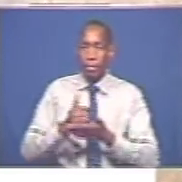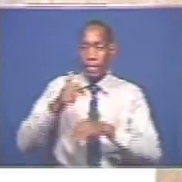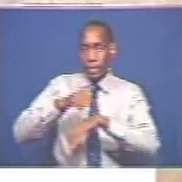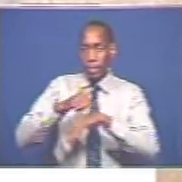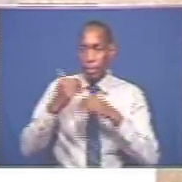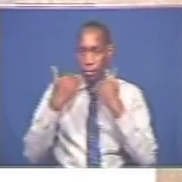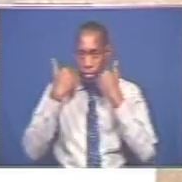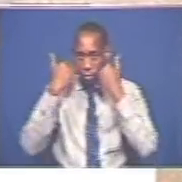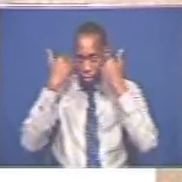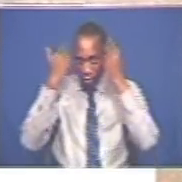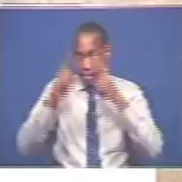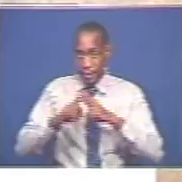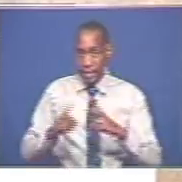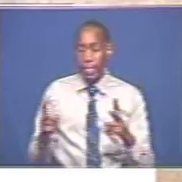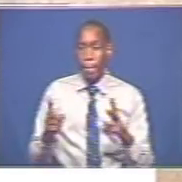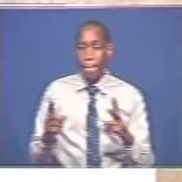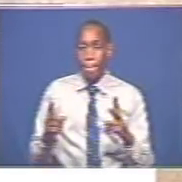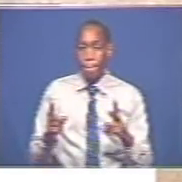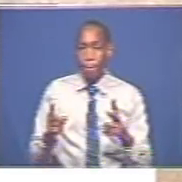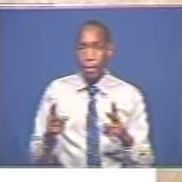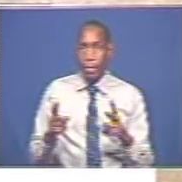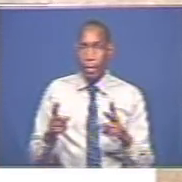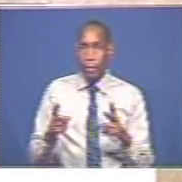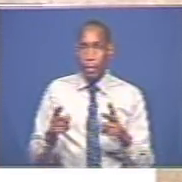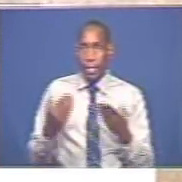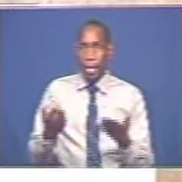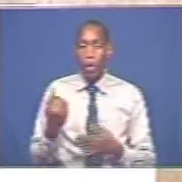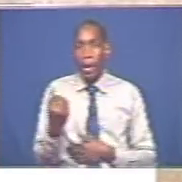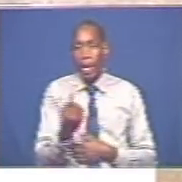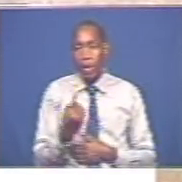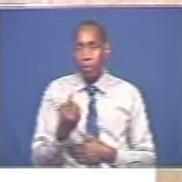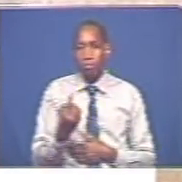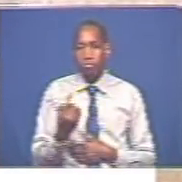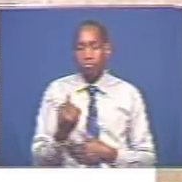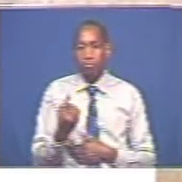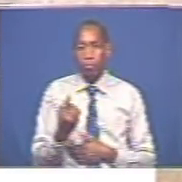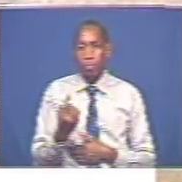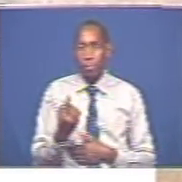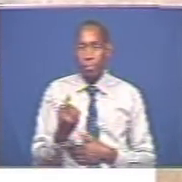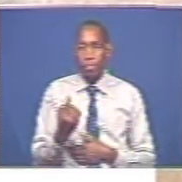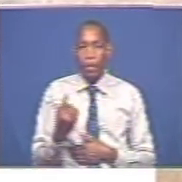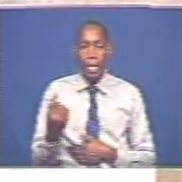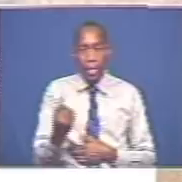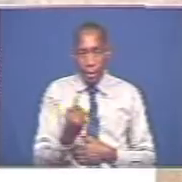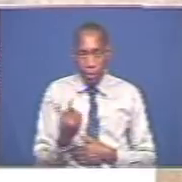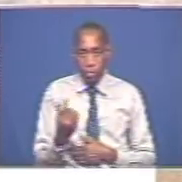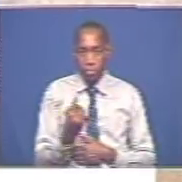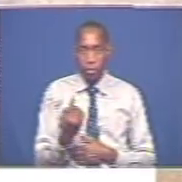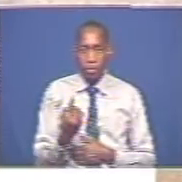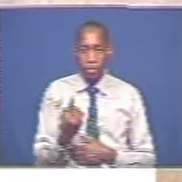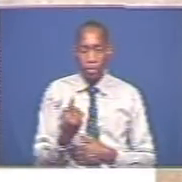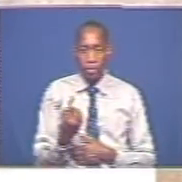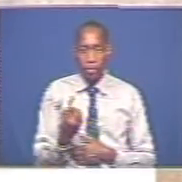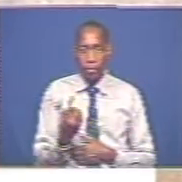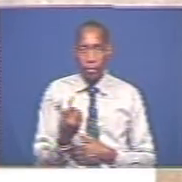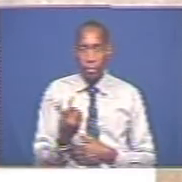depression actually begins. Mm. Because now if you take it all to yourself, it's like a burden you're carrying by yourself. And then it gets